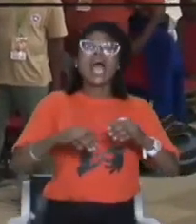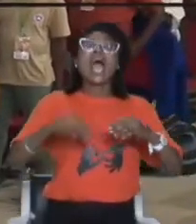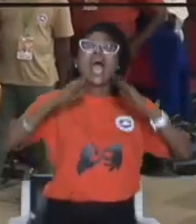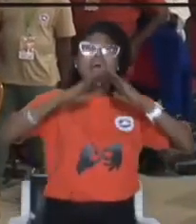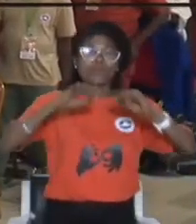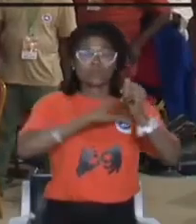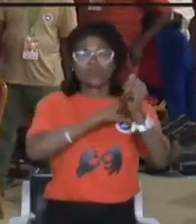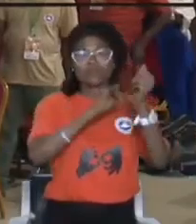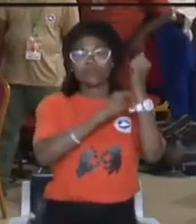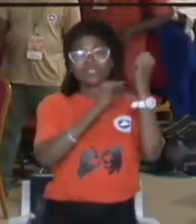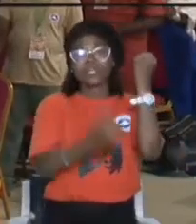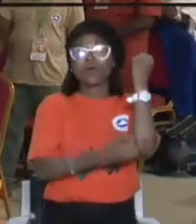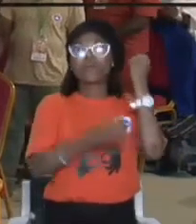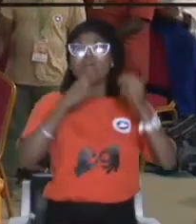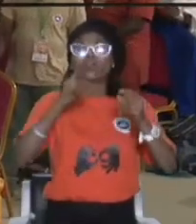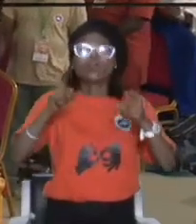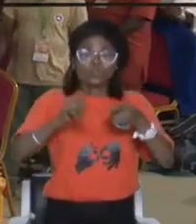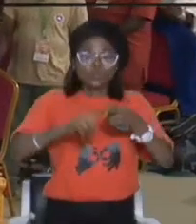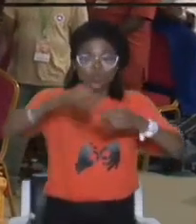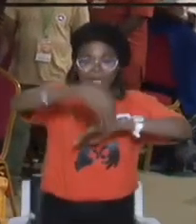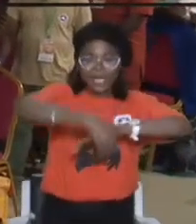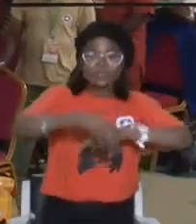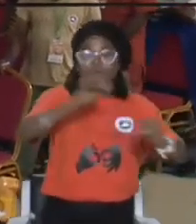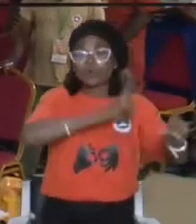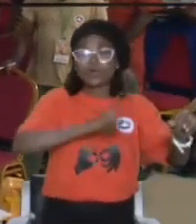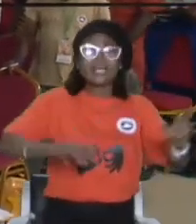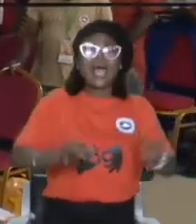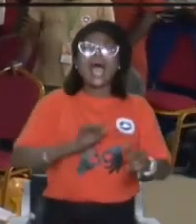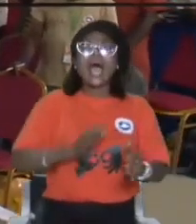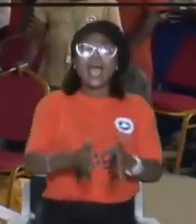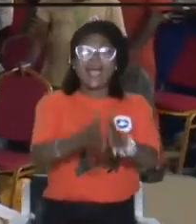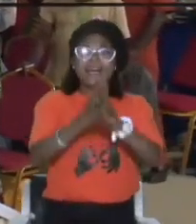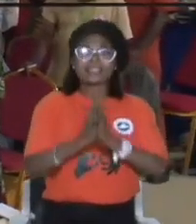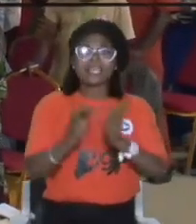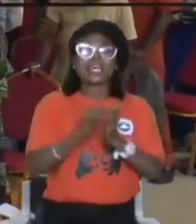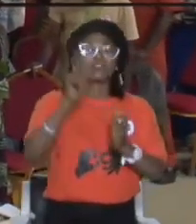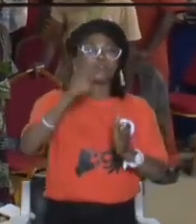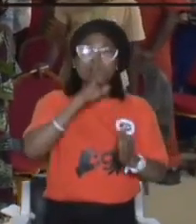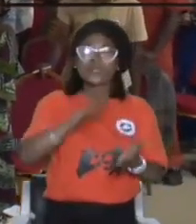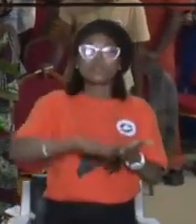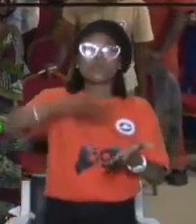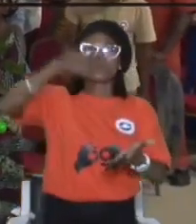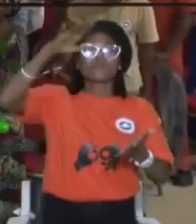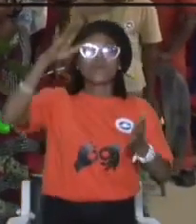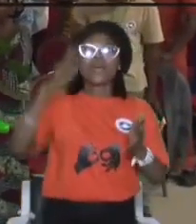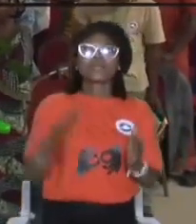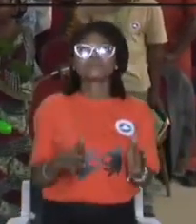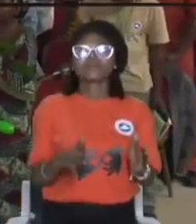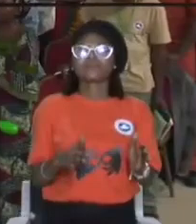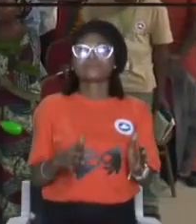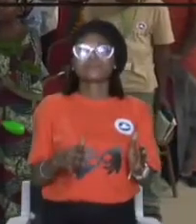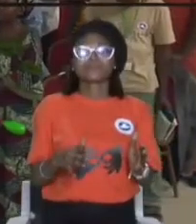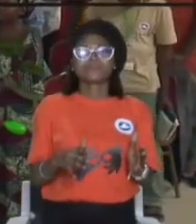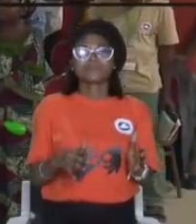So tonight, Lord, I ask that you be glorified.